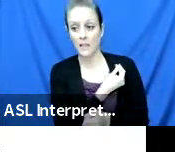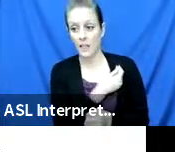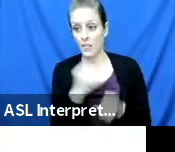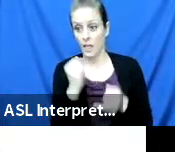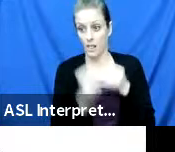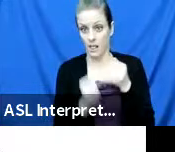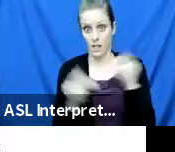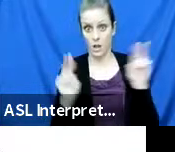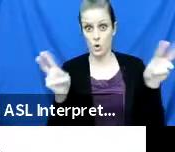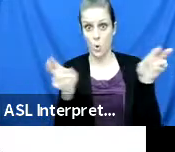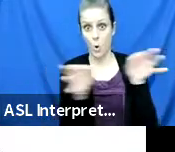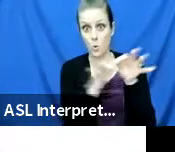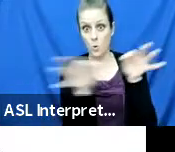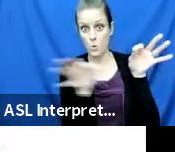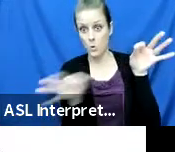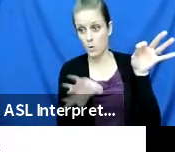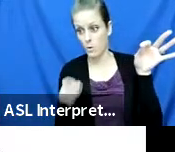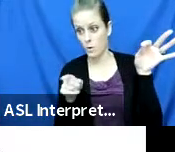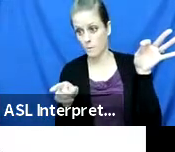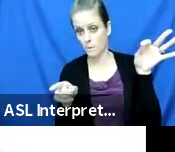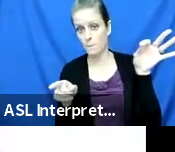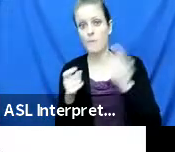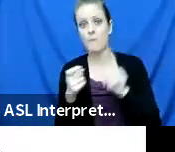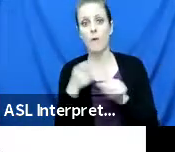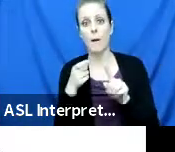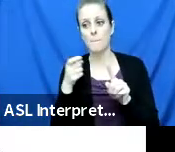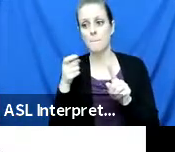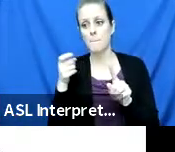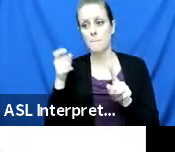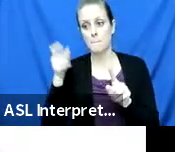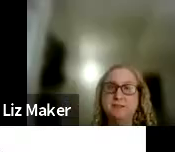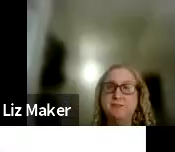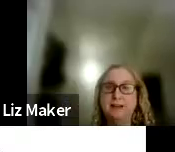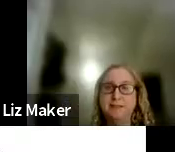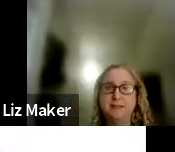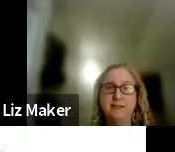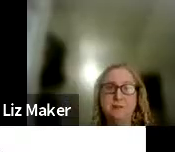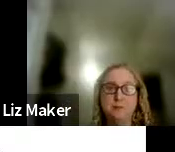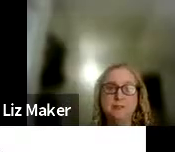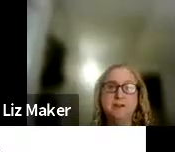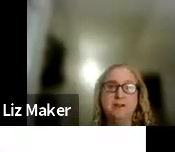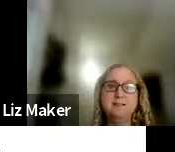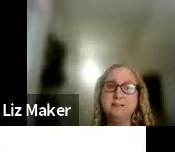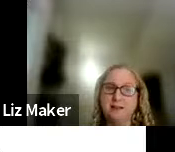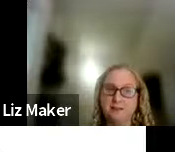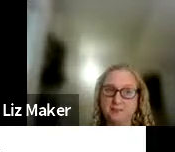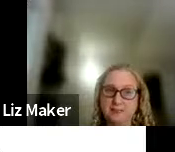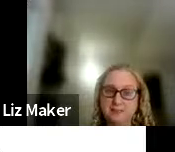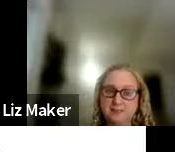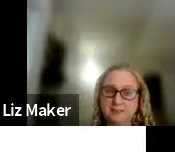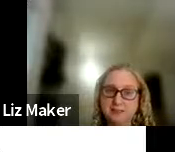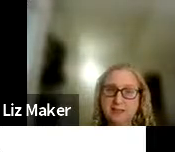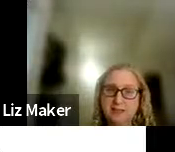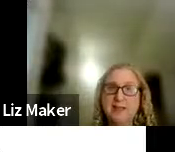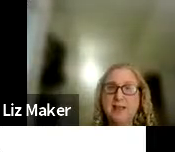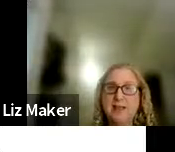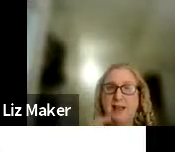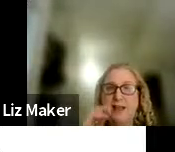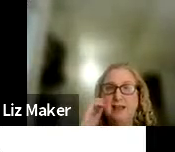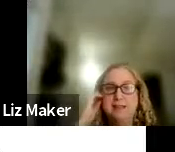here is from a male who was concerned that the vaccine would cause side